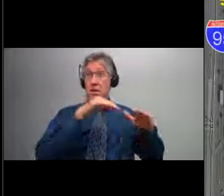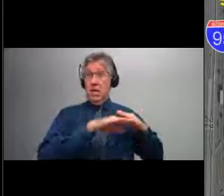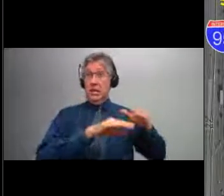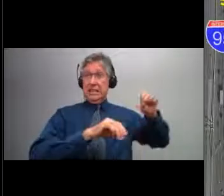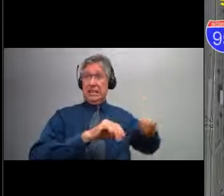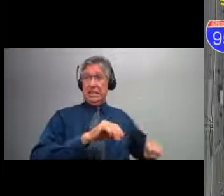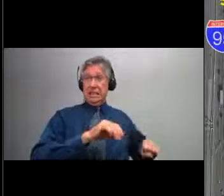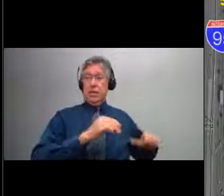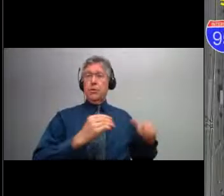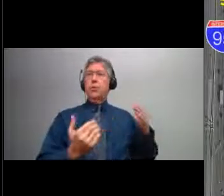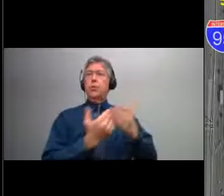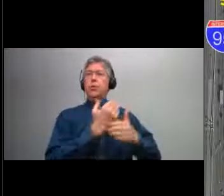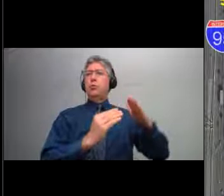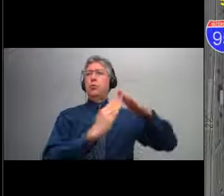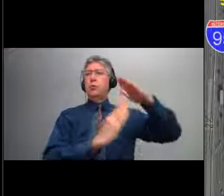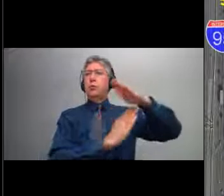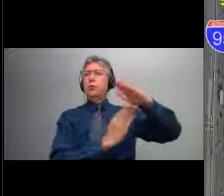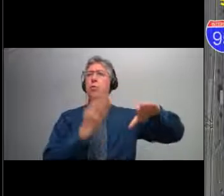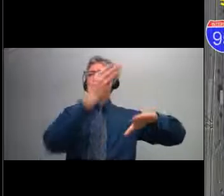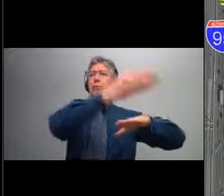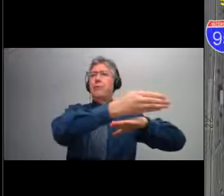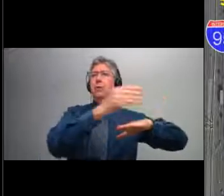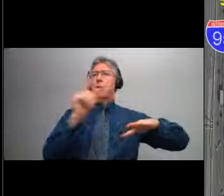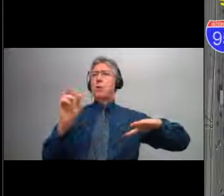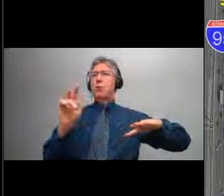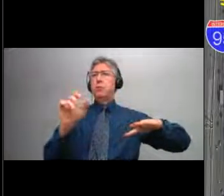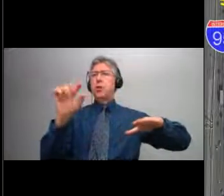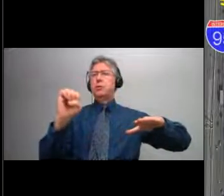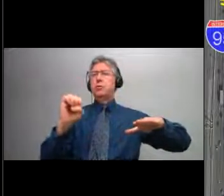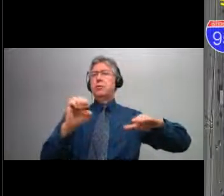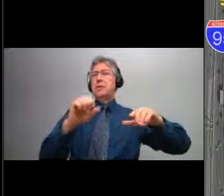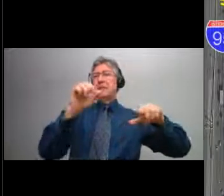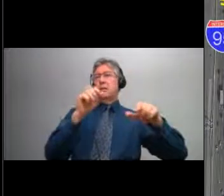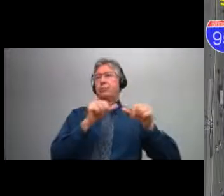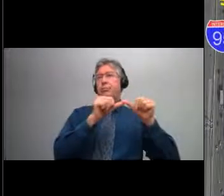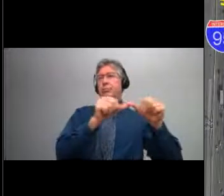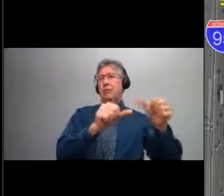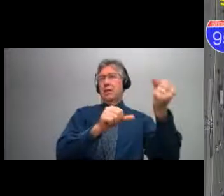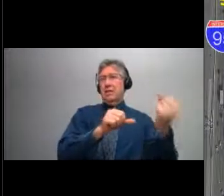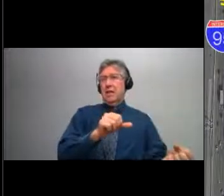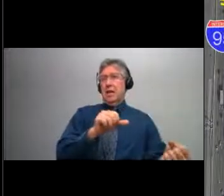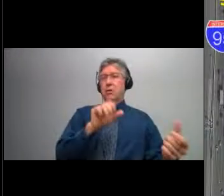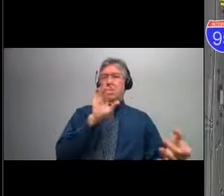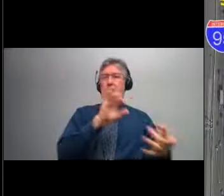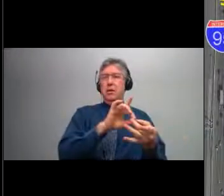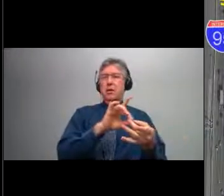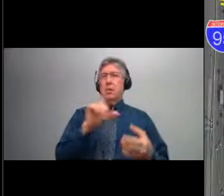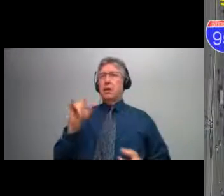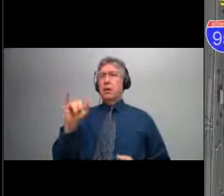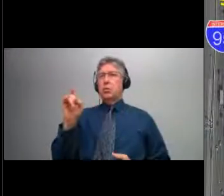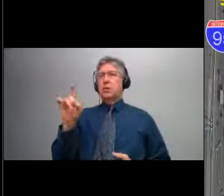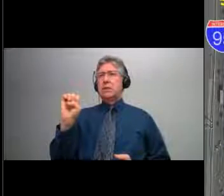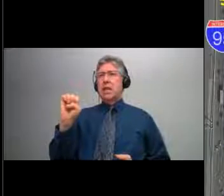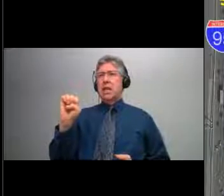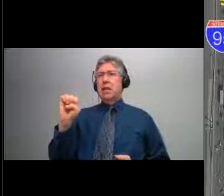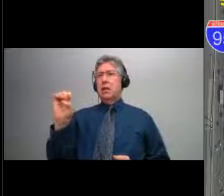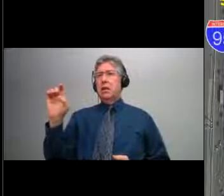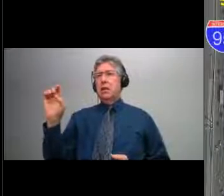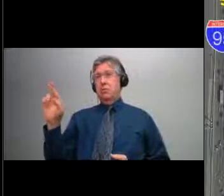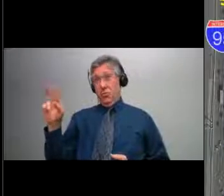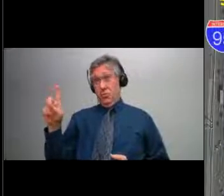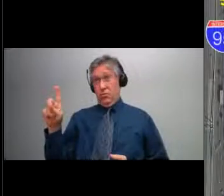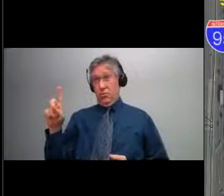over Long Branch and continues south to connect to Loisdale Road along the general alignment of Springfield Center Drive. This